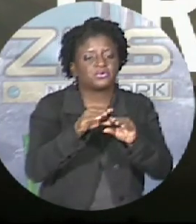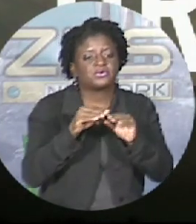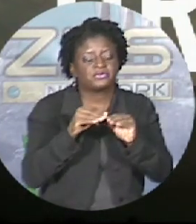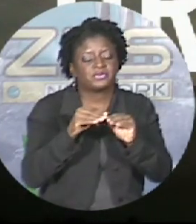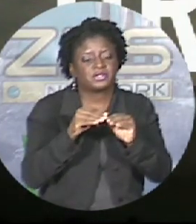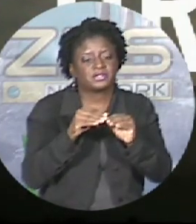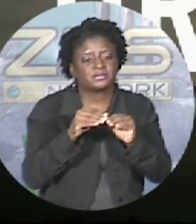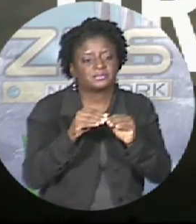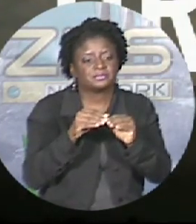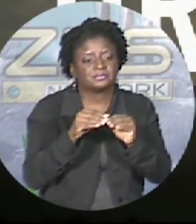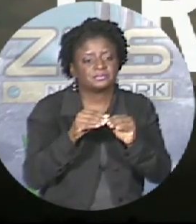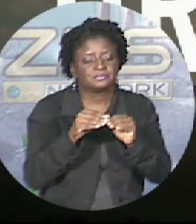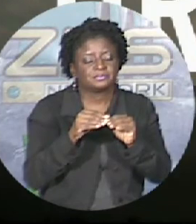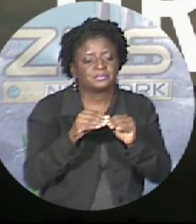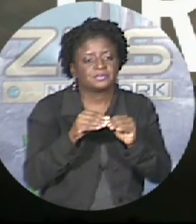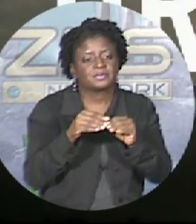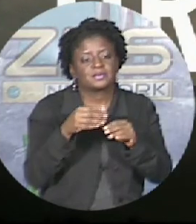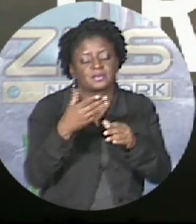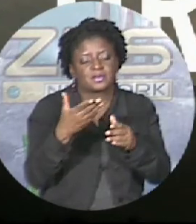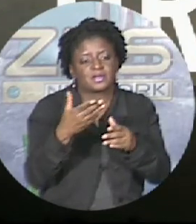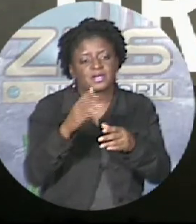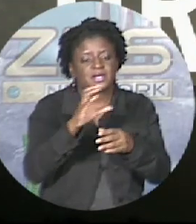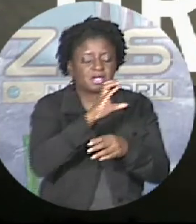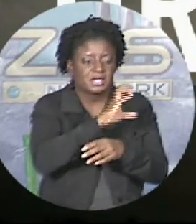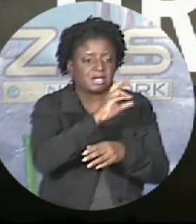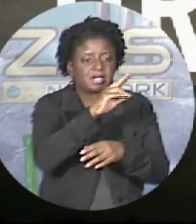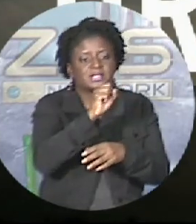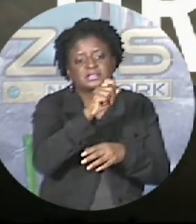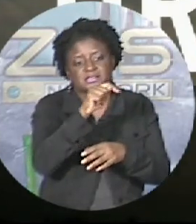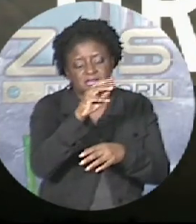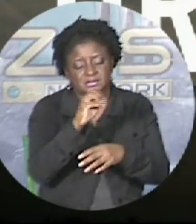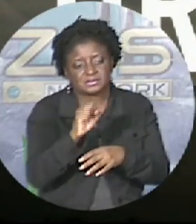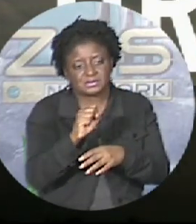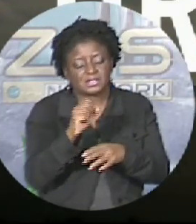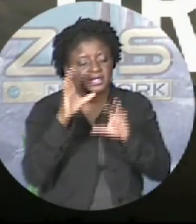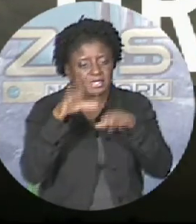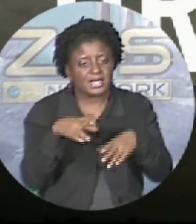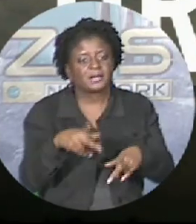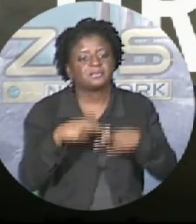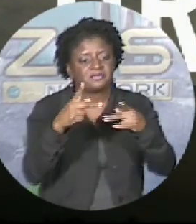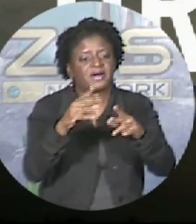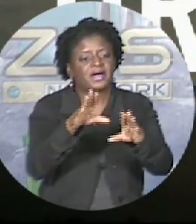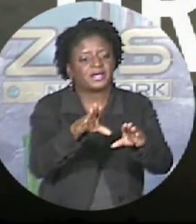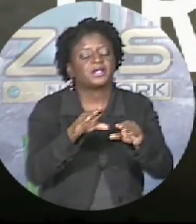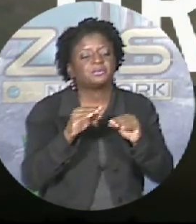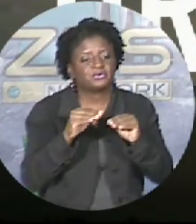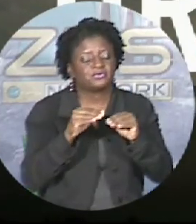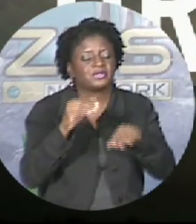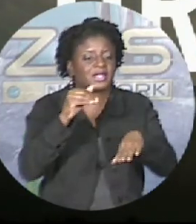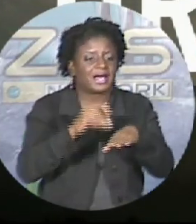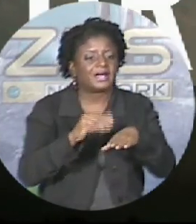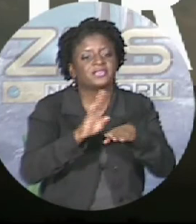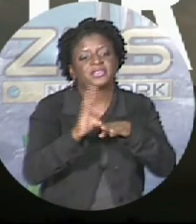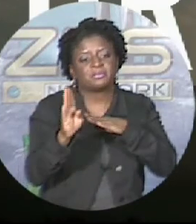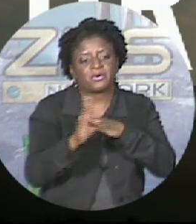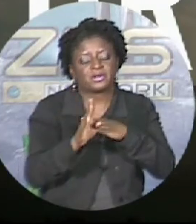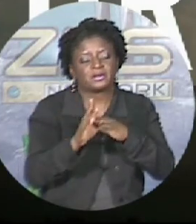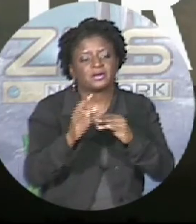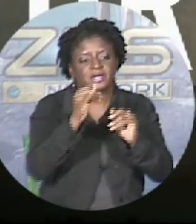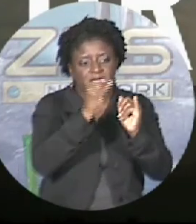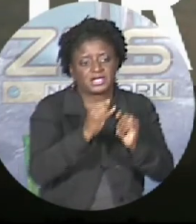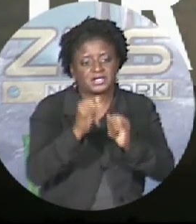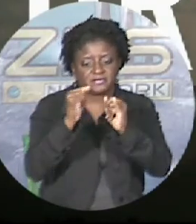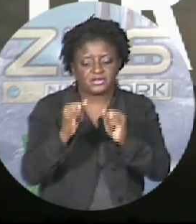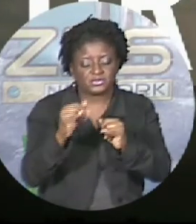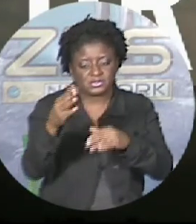baggage form. In these instances, customs will be able to provide approval at the border. Individuals importing goods on a customs